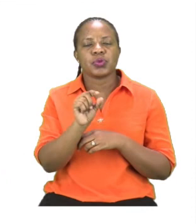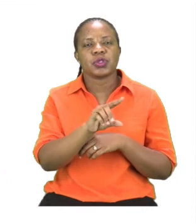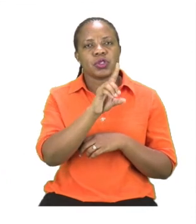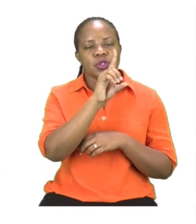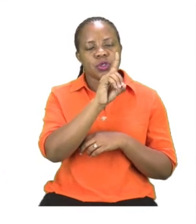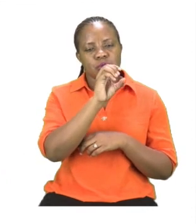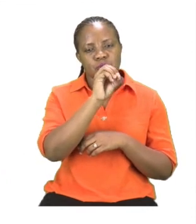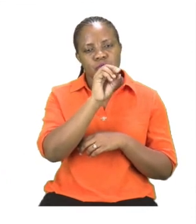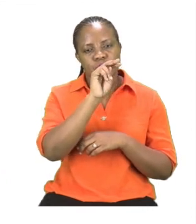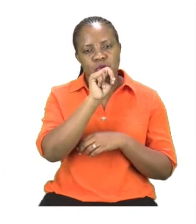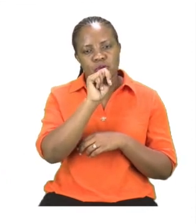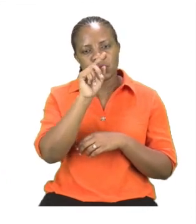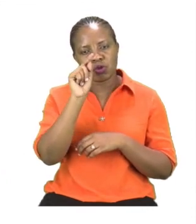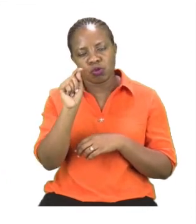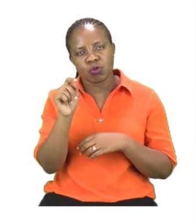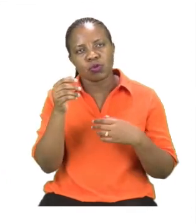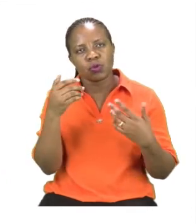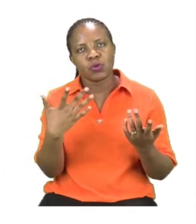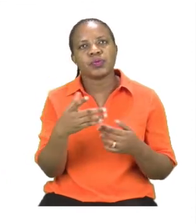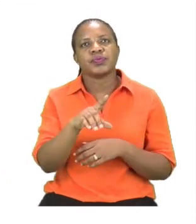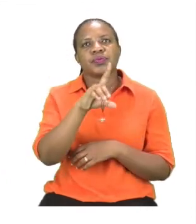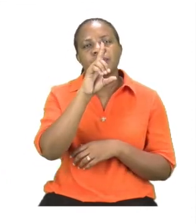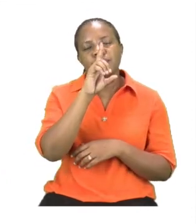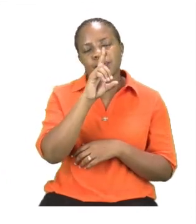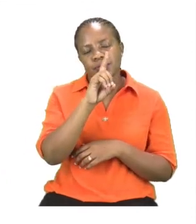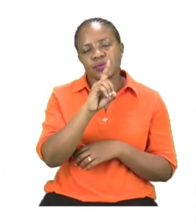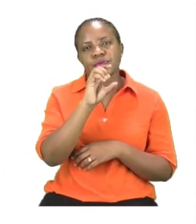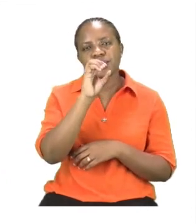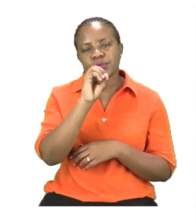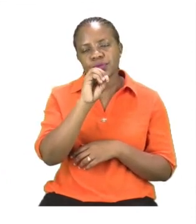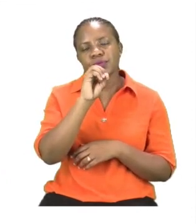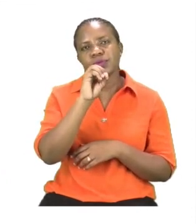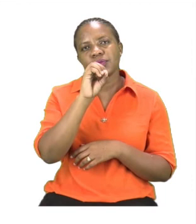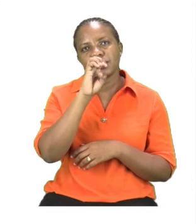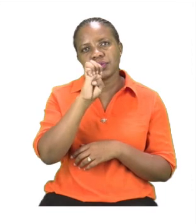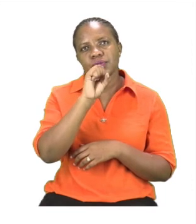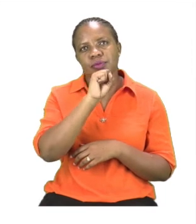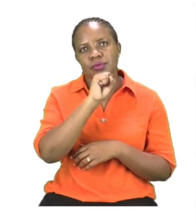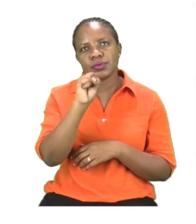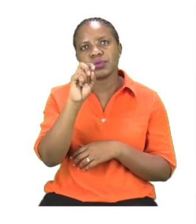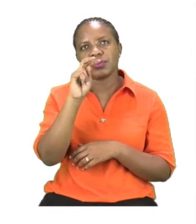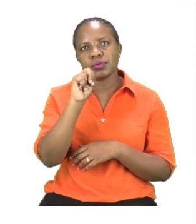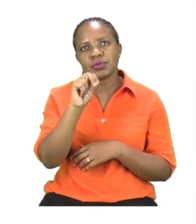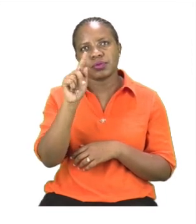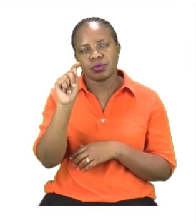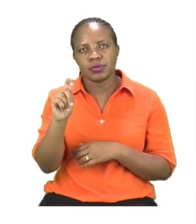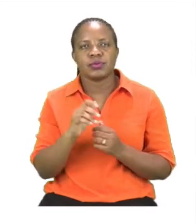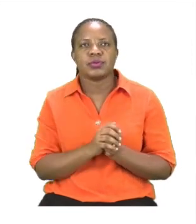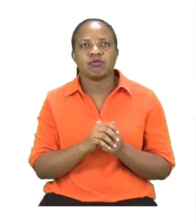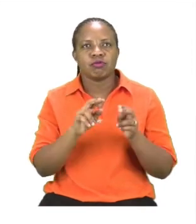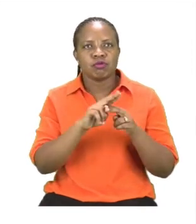sentence will now read, she doesn't like playing football.